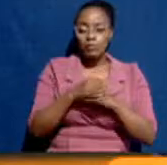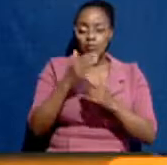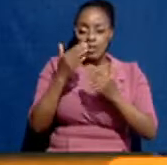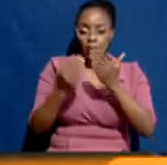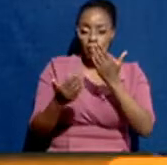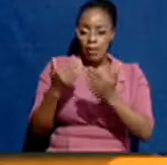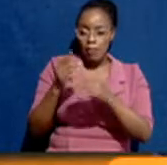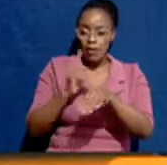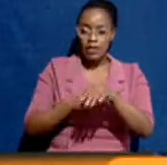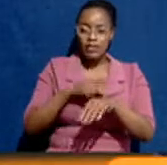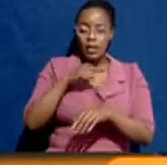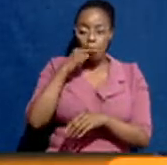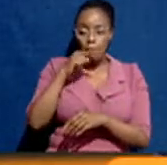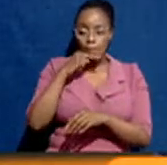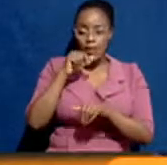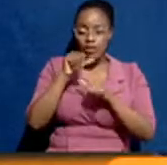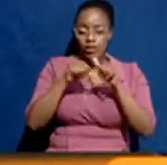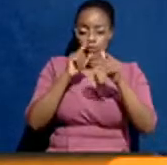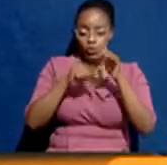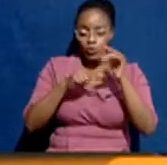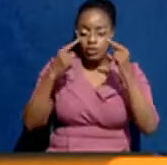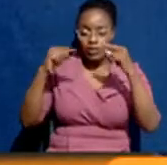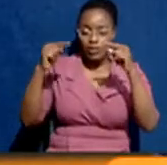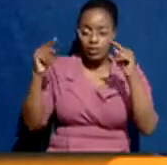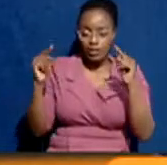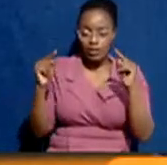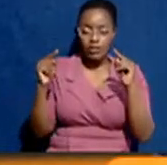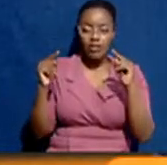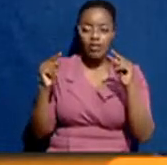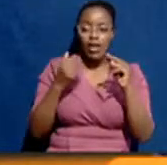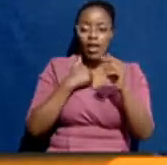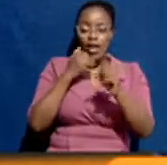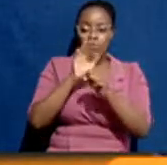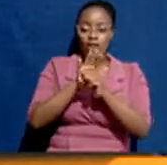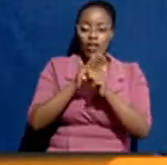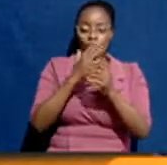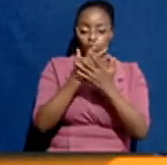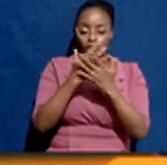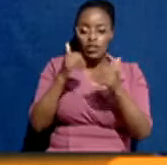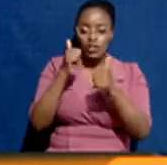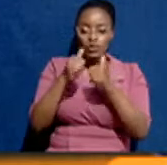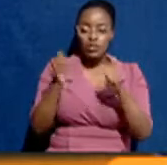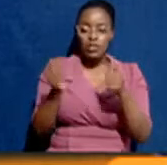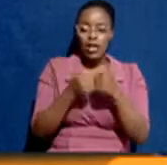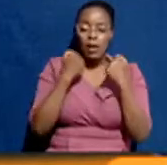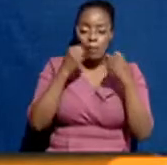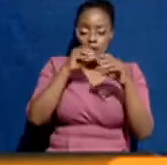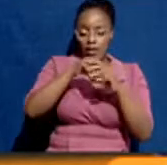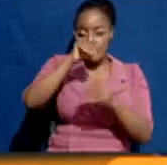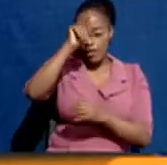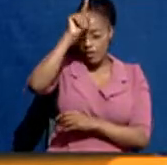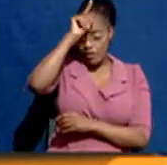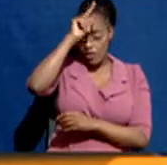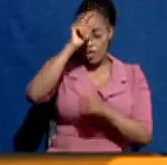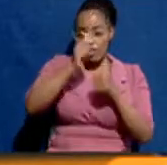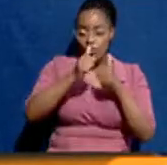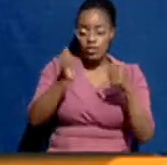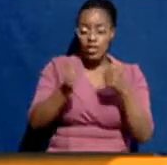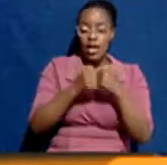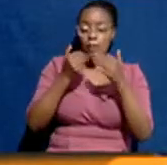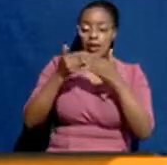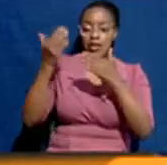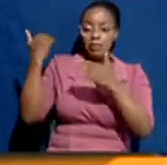Maybe when I mentioned about successes, there are a lot of things that happen in the villages that were not happening